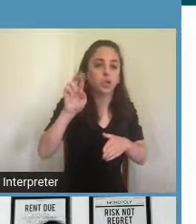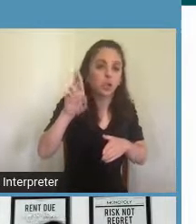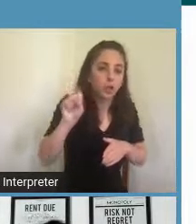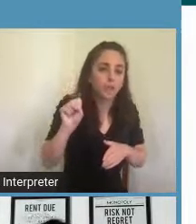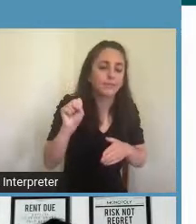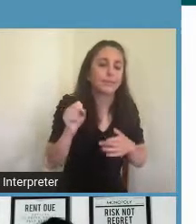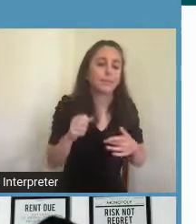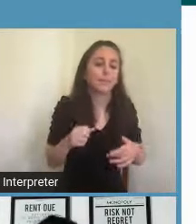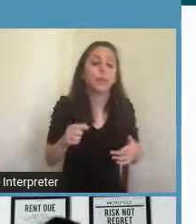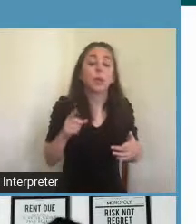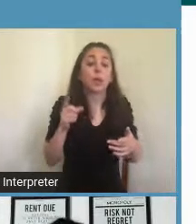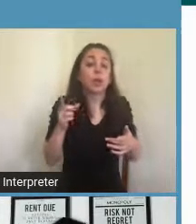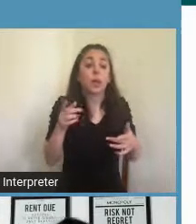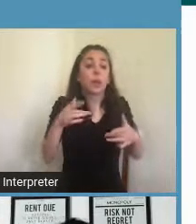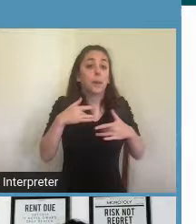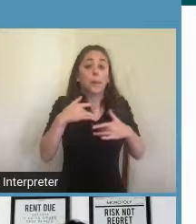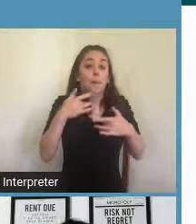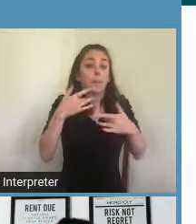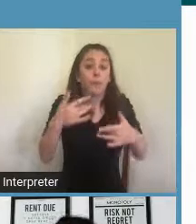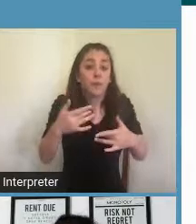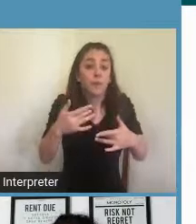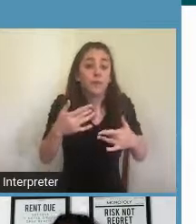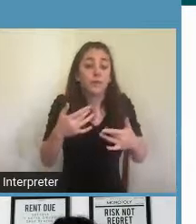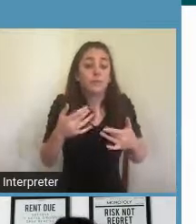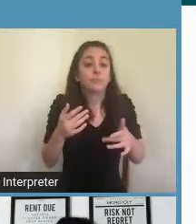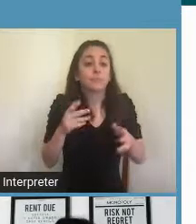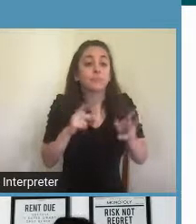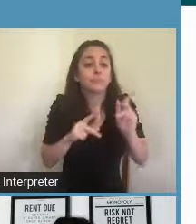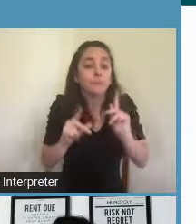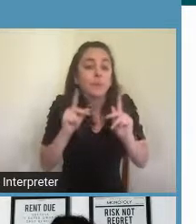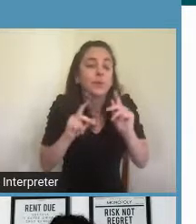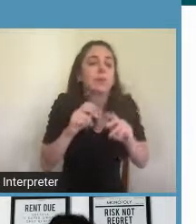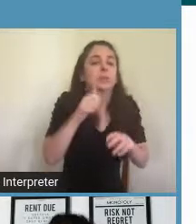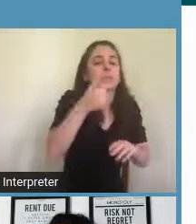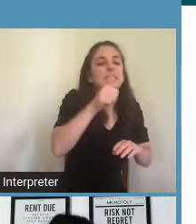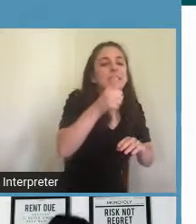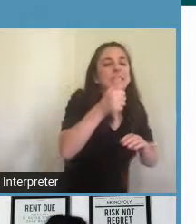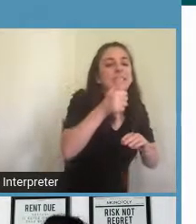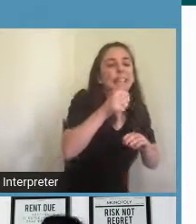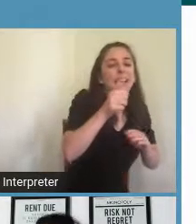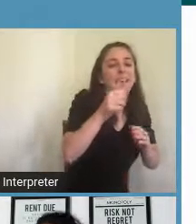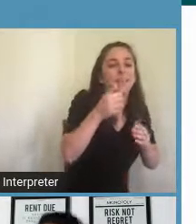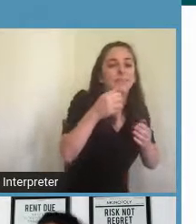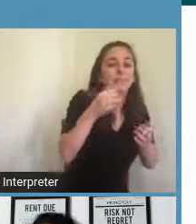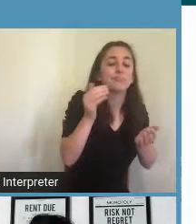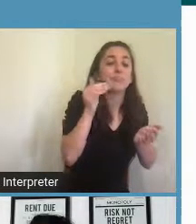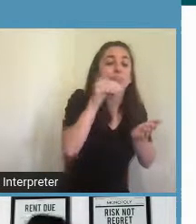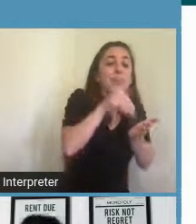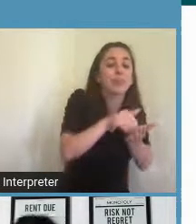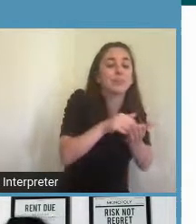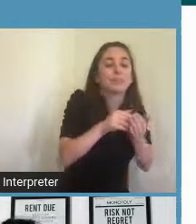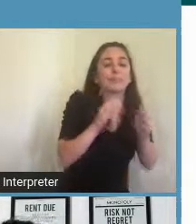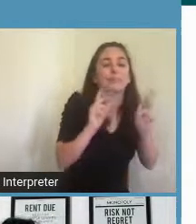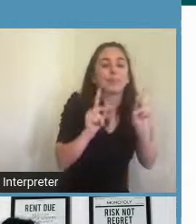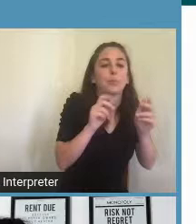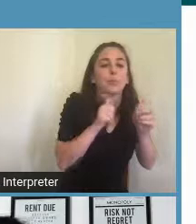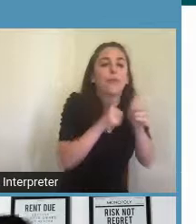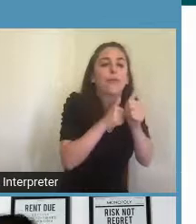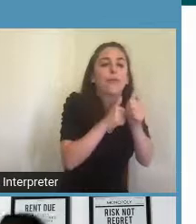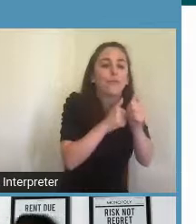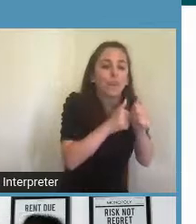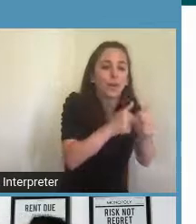are typically folks that have anywhere between about 10,000 followers to 50. So it's not like they're kind of at this